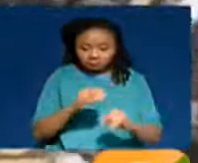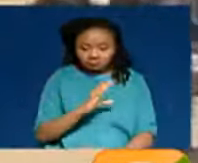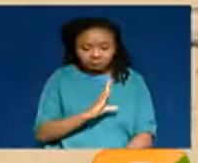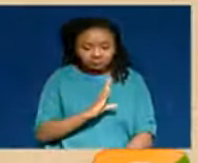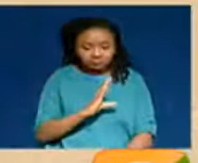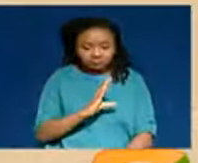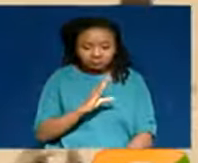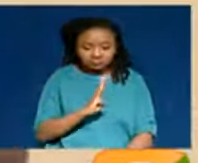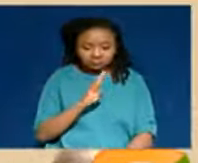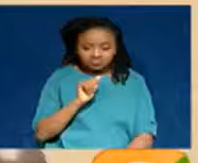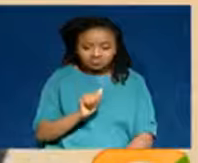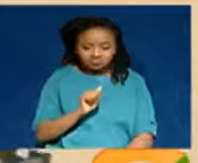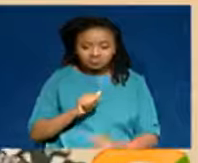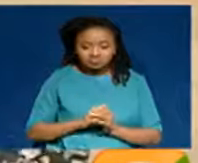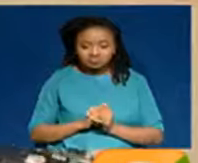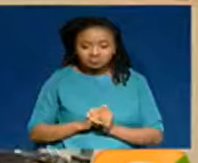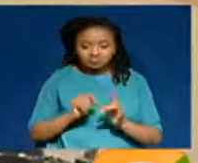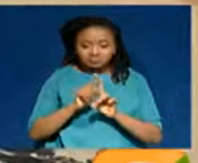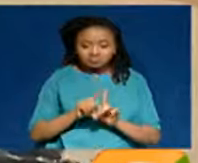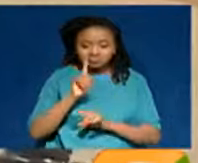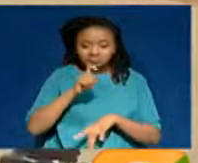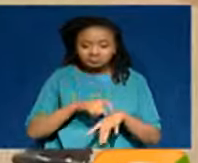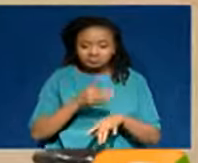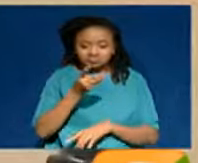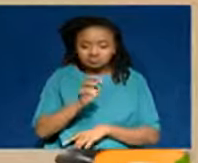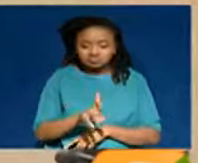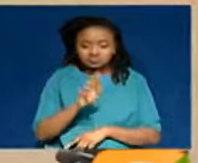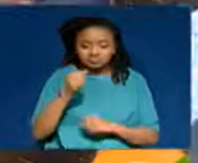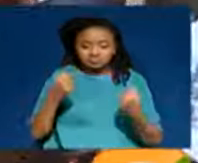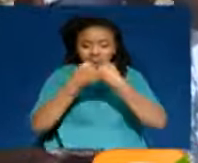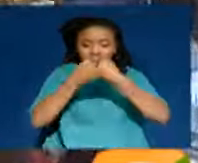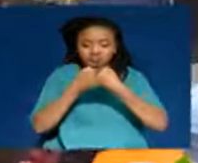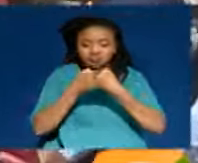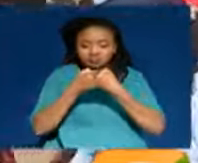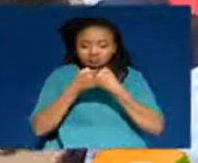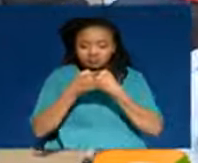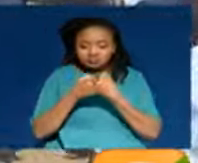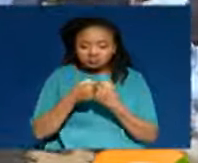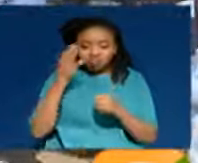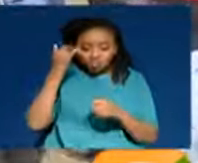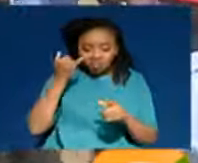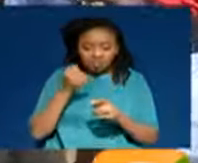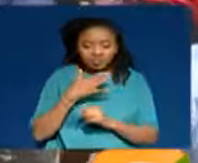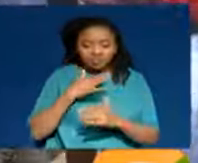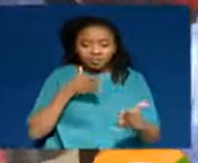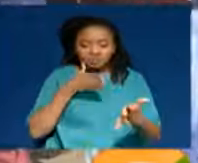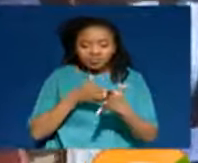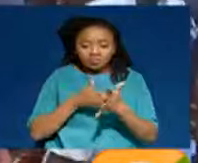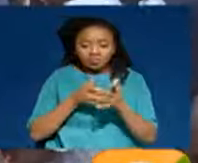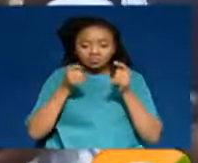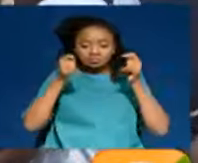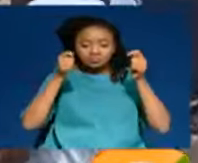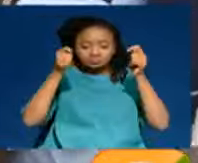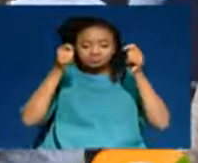At some point, the doctors came face to face with a group that tried to stop their procession. However, after a brief negotiation, they were allowed